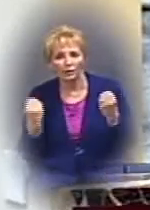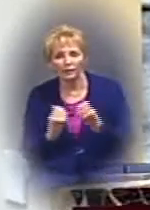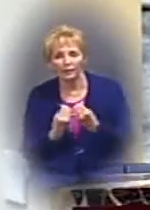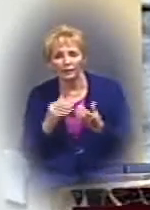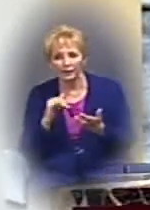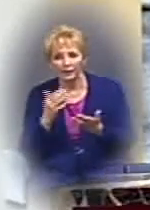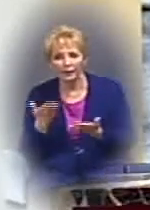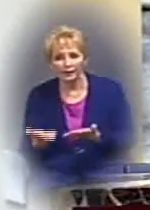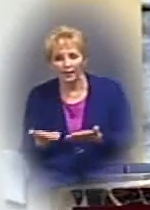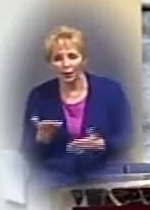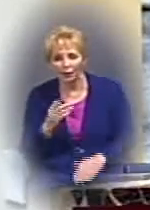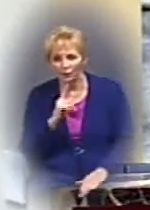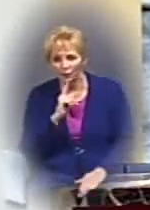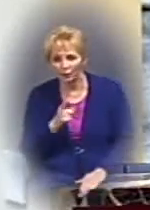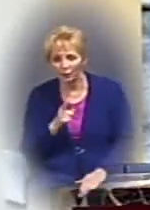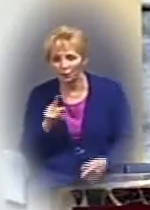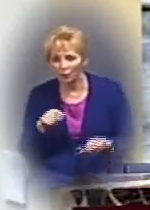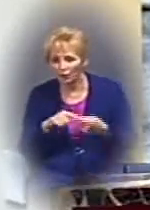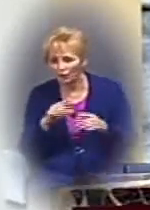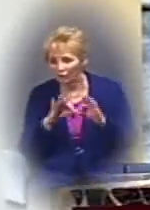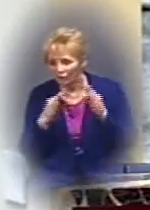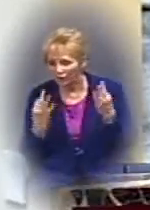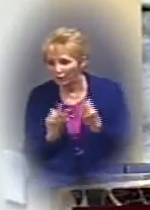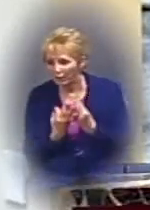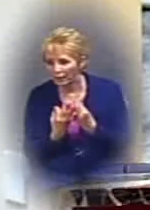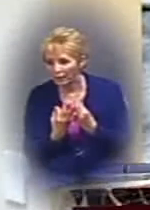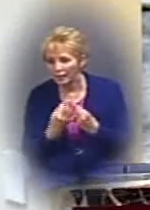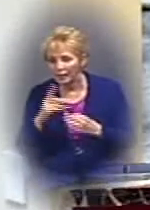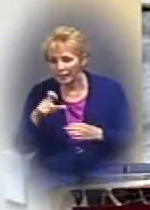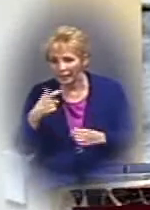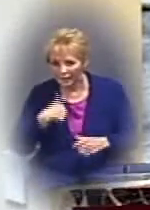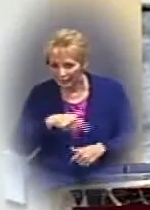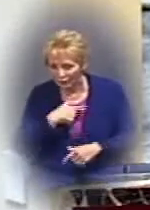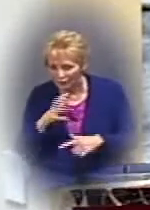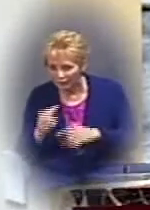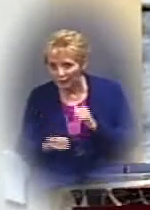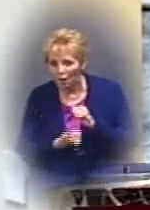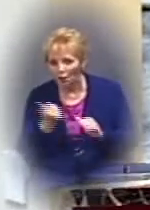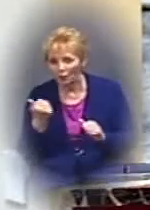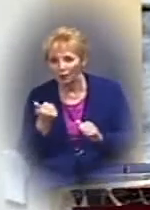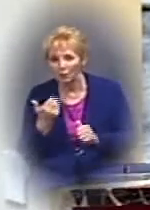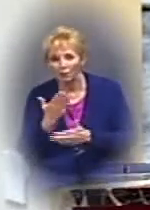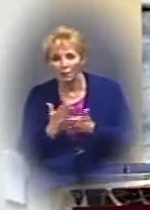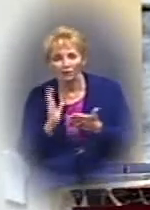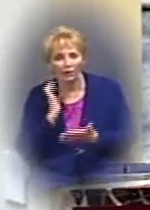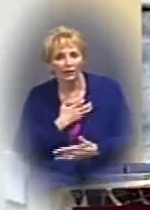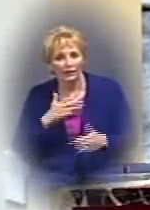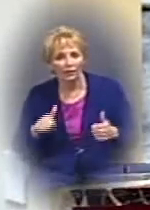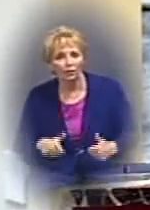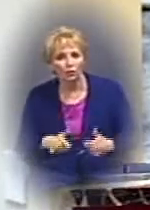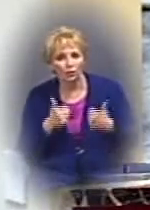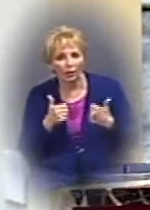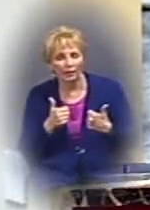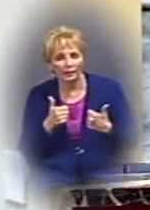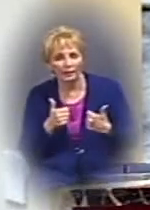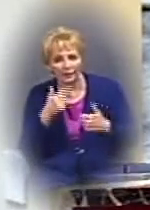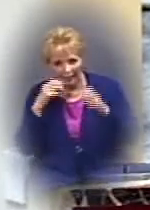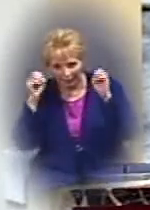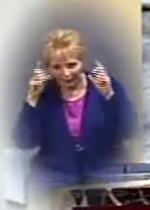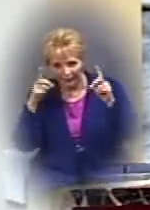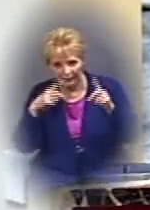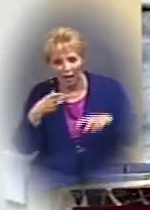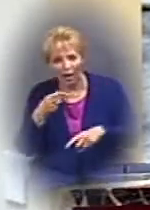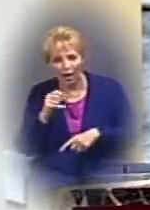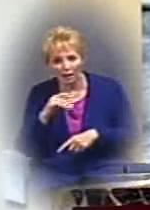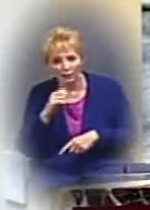is there really when families need us the most. And part of our challenge is educating that